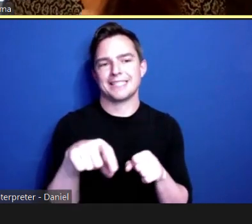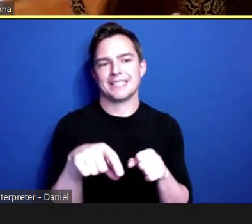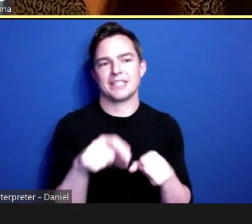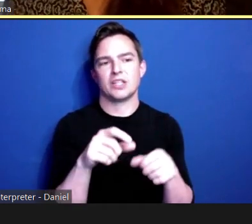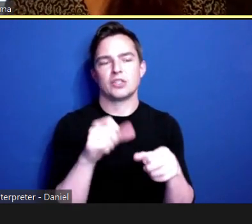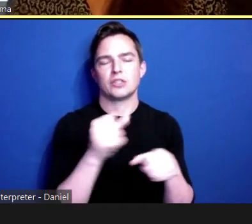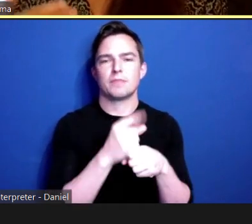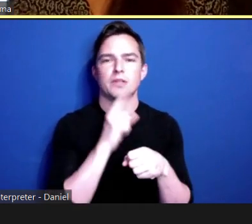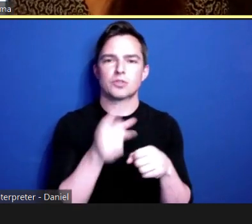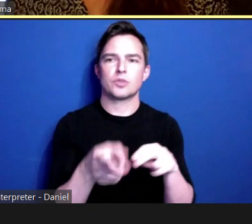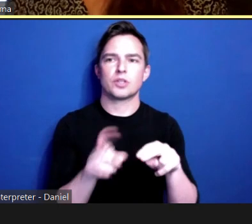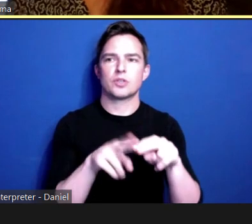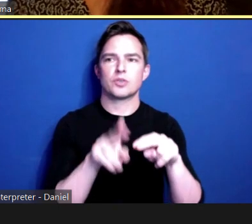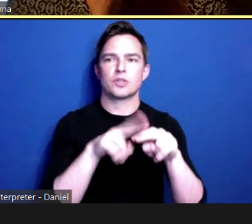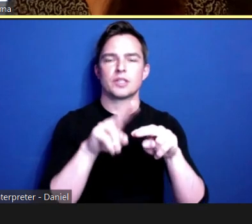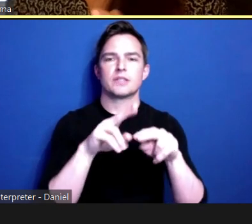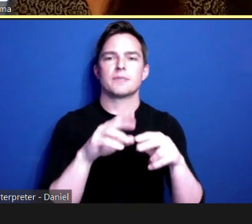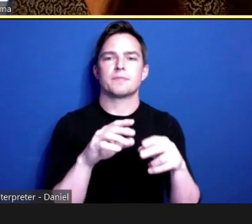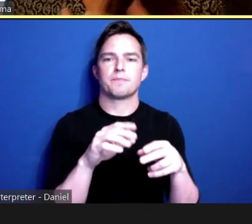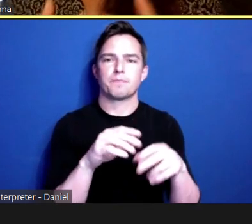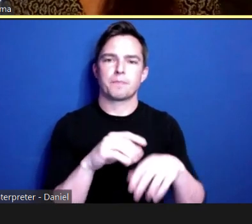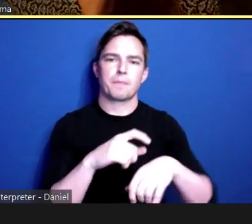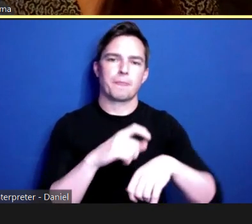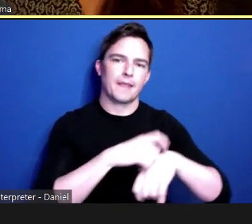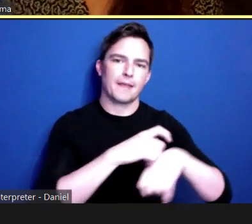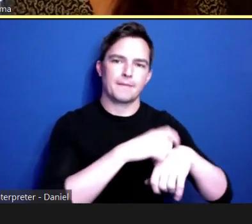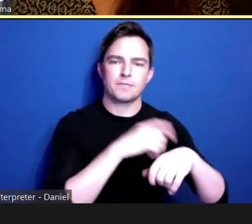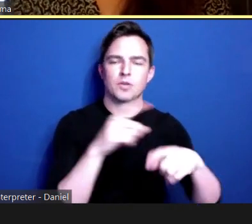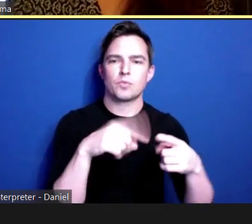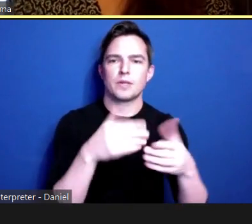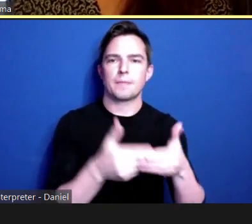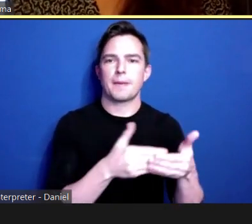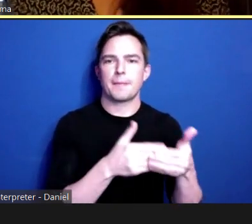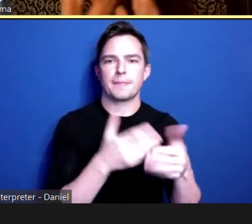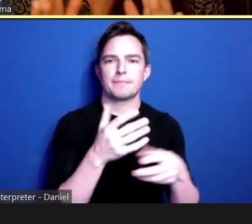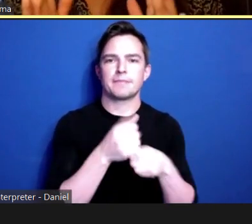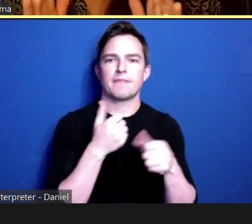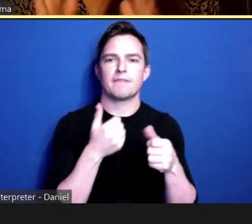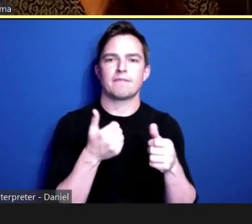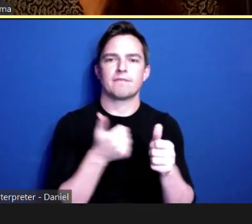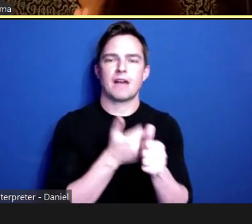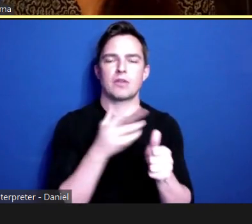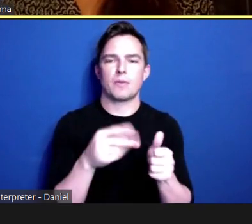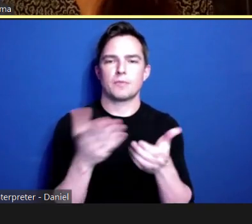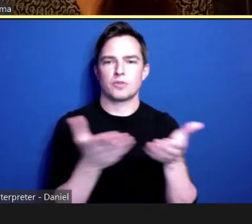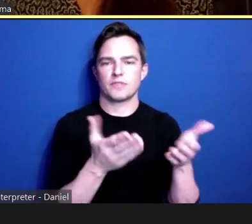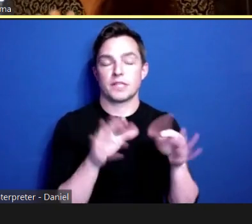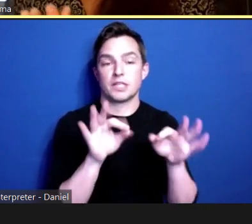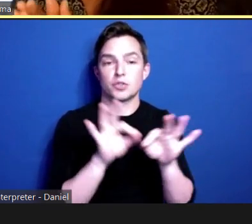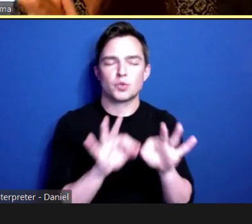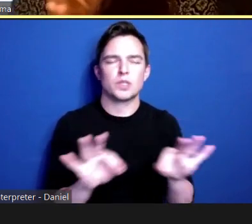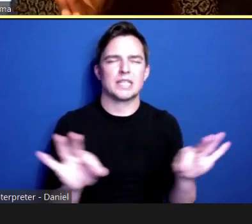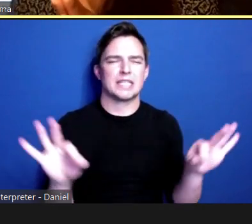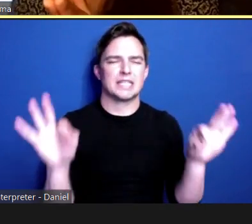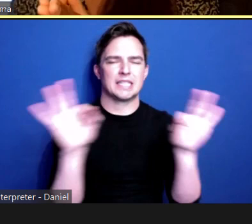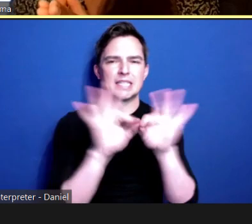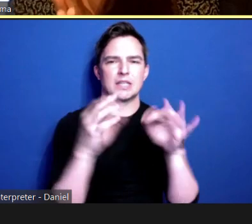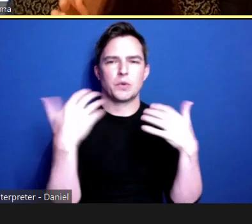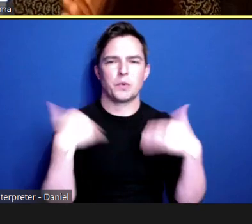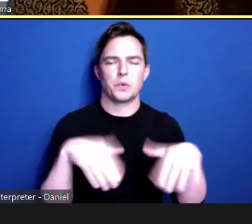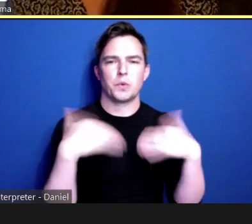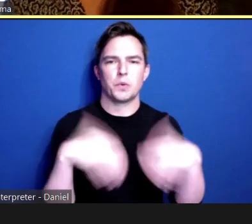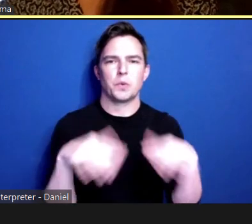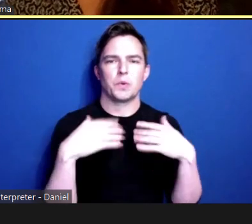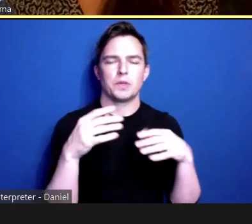increase receipt and timeliness as infants getting follow-up services. It is critically important for babies who